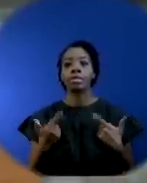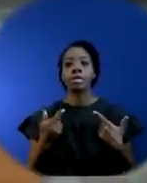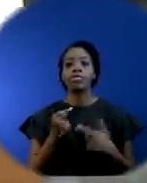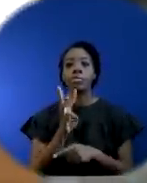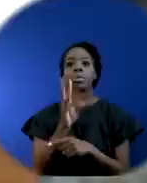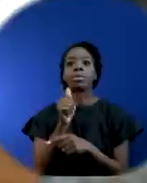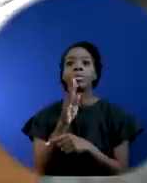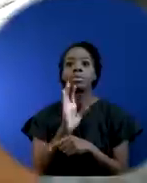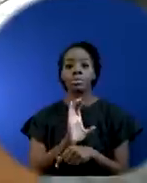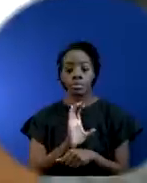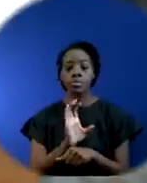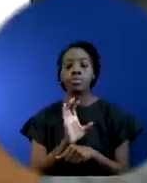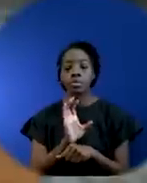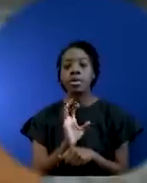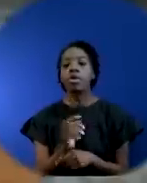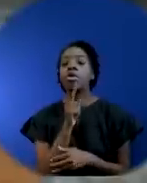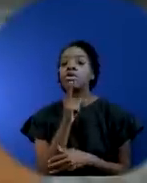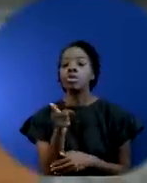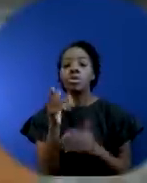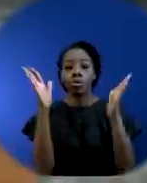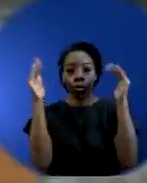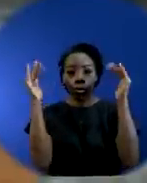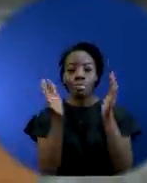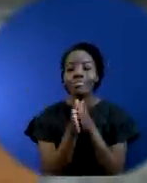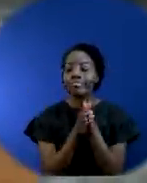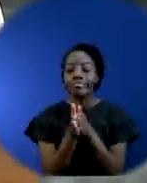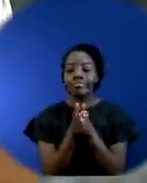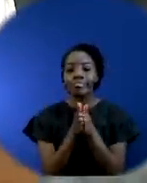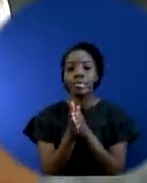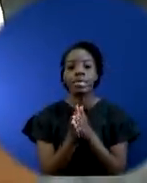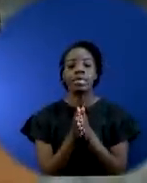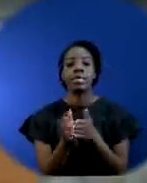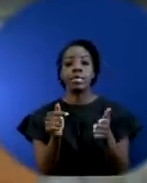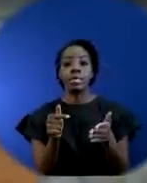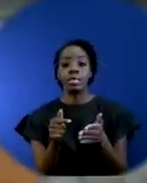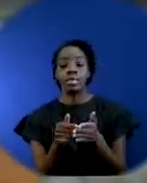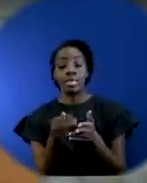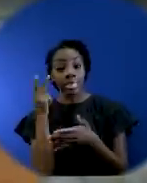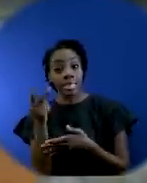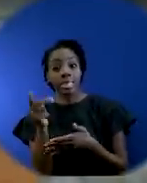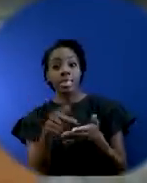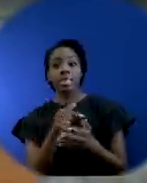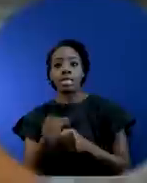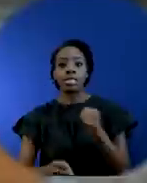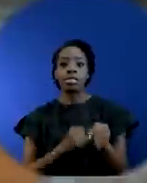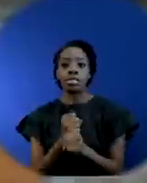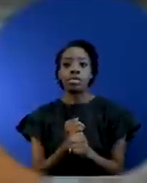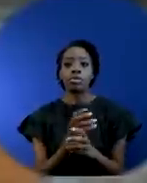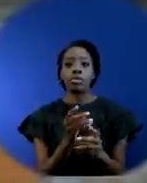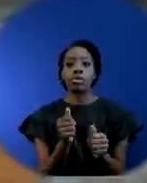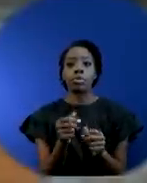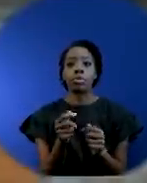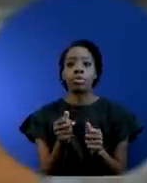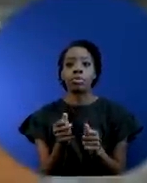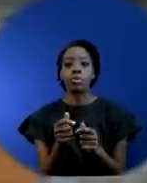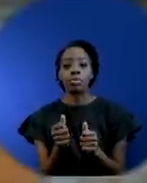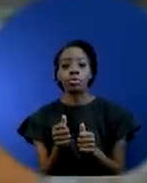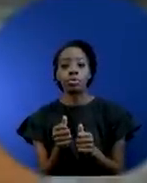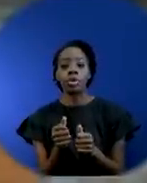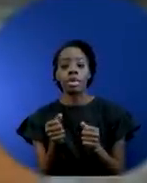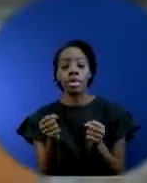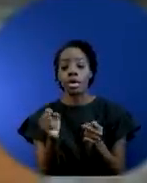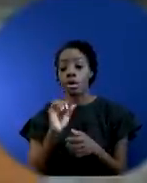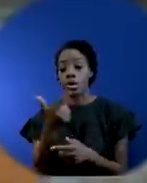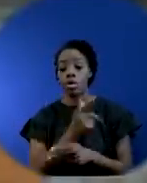Avenue Baptist Church. And so we look forward to that coming out later this year. We're going to try to expedite it as much as we can to make sure that everyone's